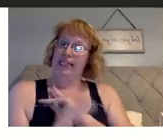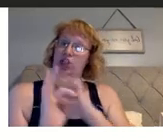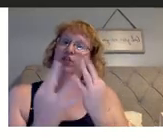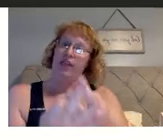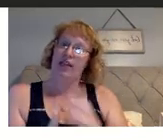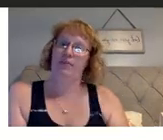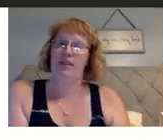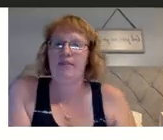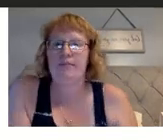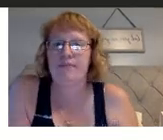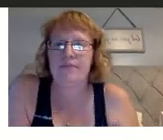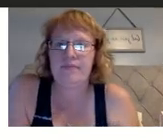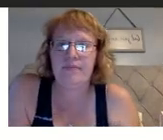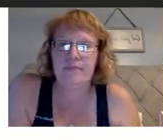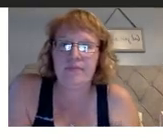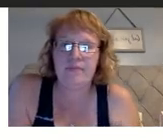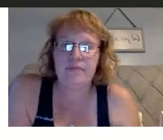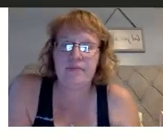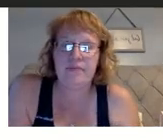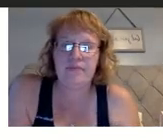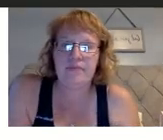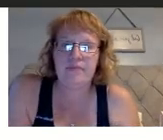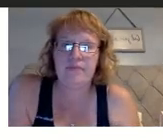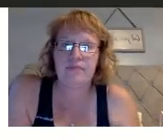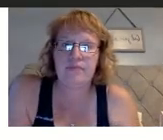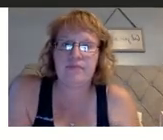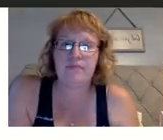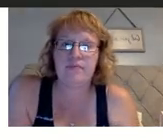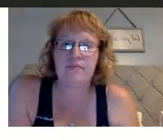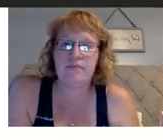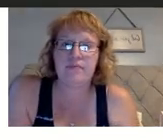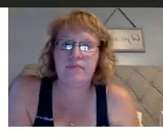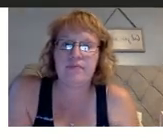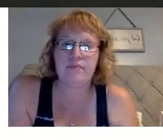family. Keep going to that one.